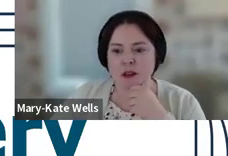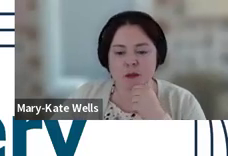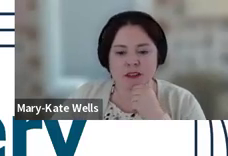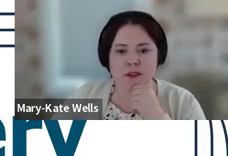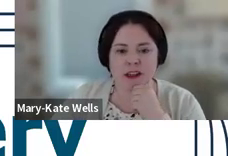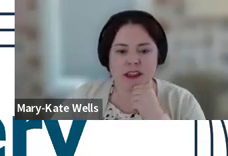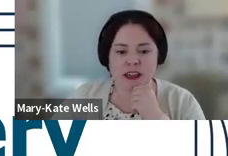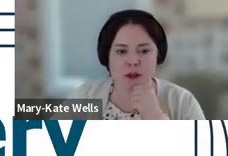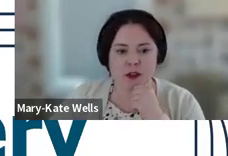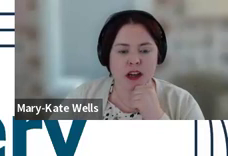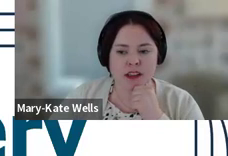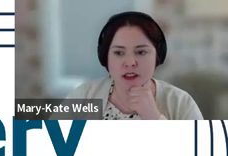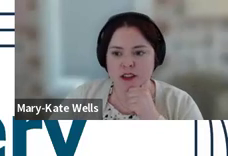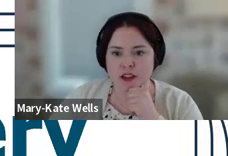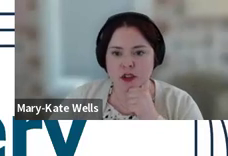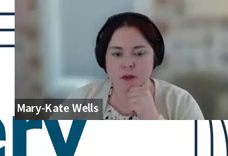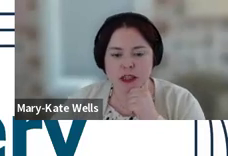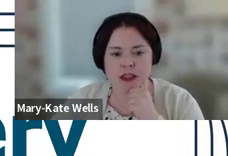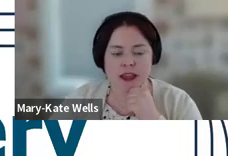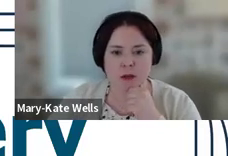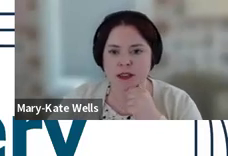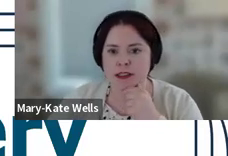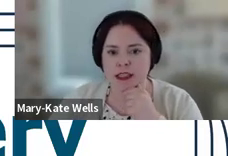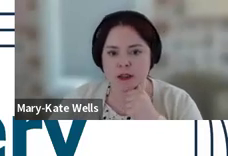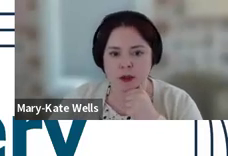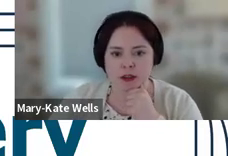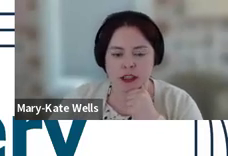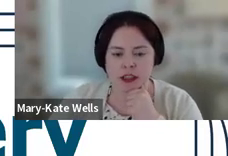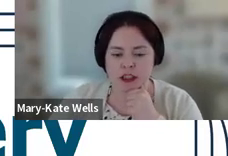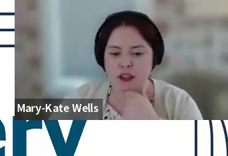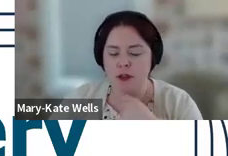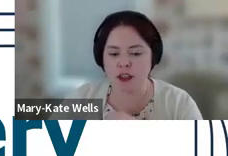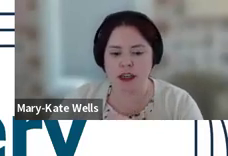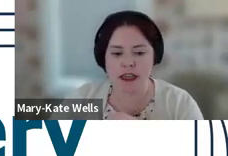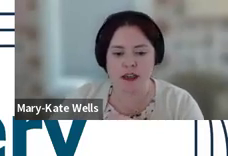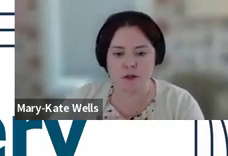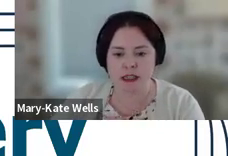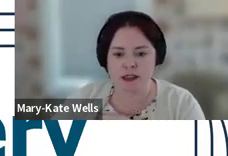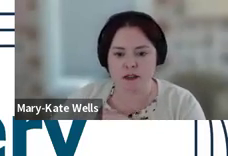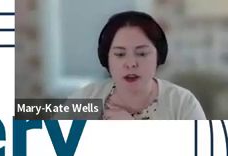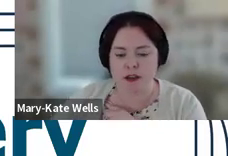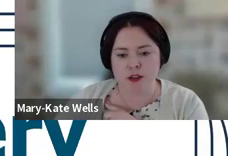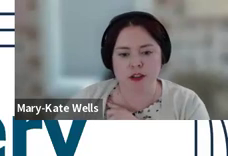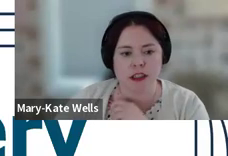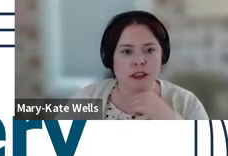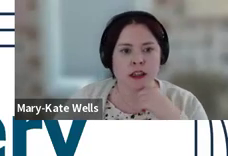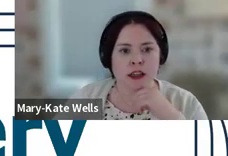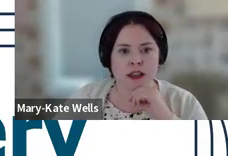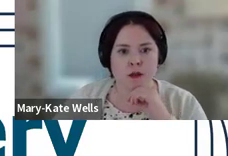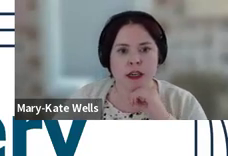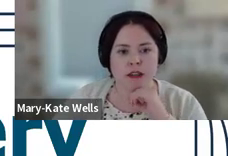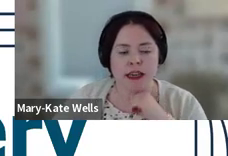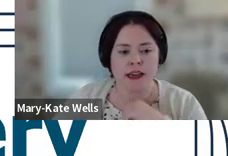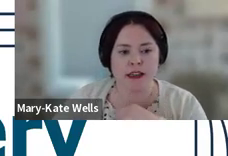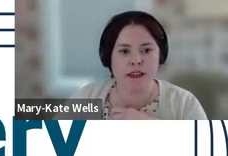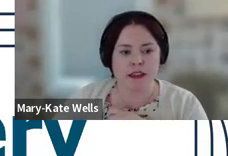All right, welcome everyone. So on this, you should be able to see both the interpreter and myself on the screen,